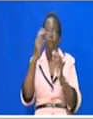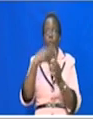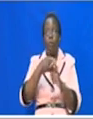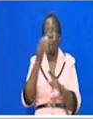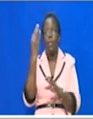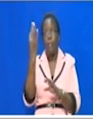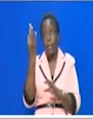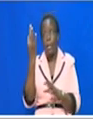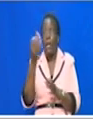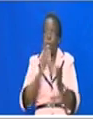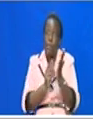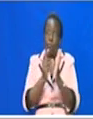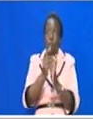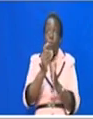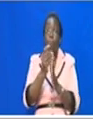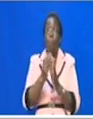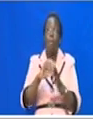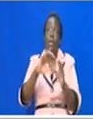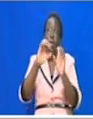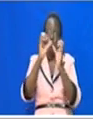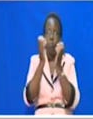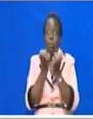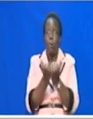Because under development of agriculture, we talk about